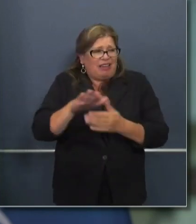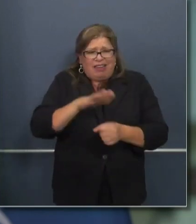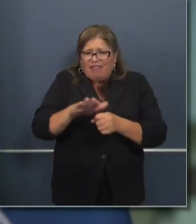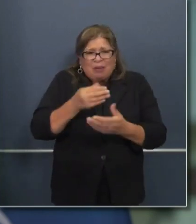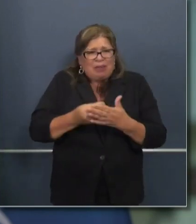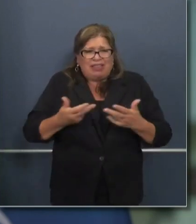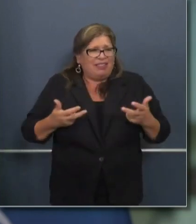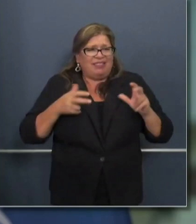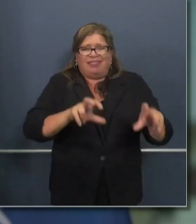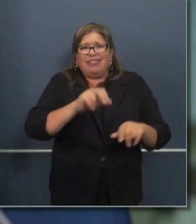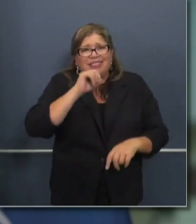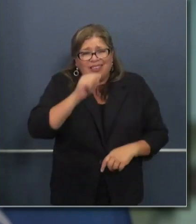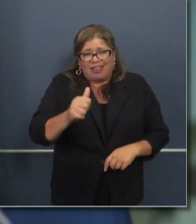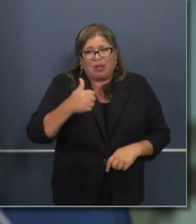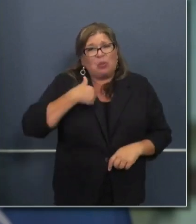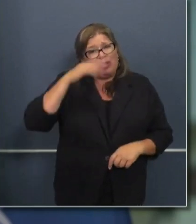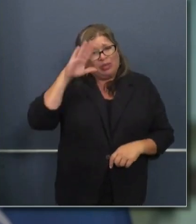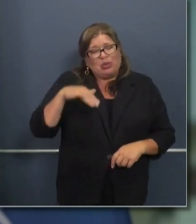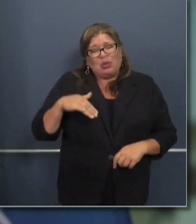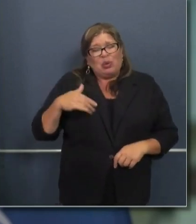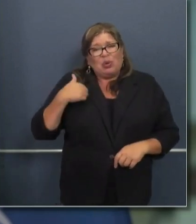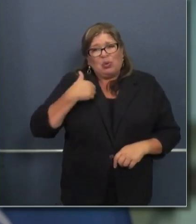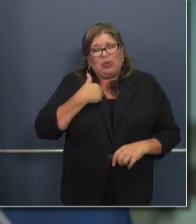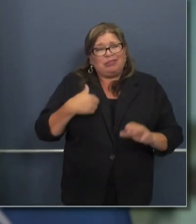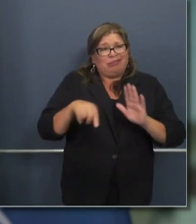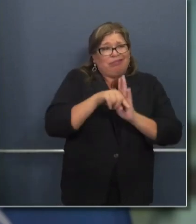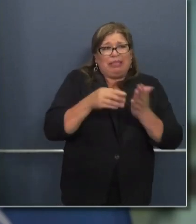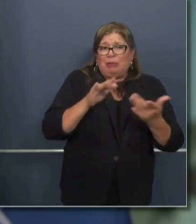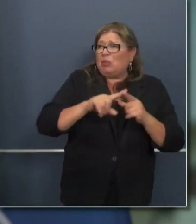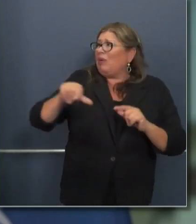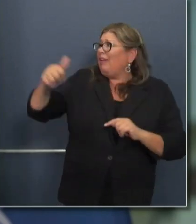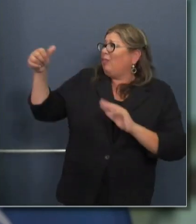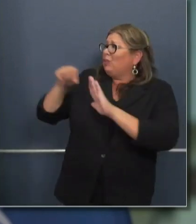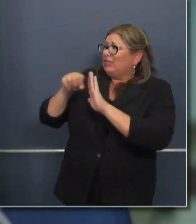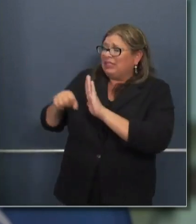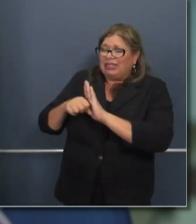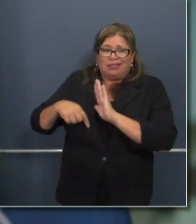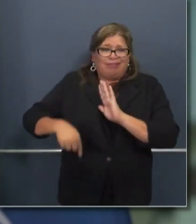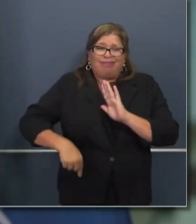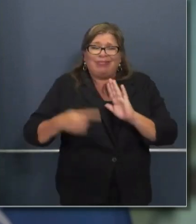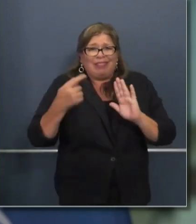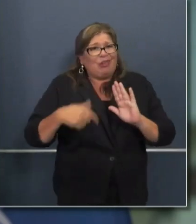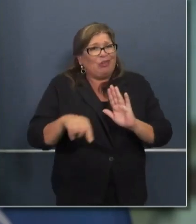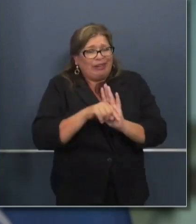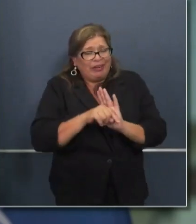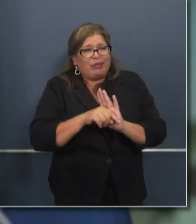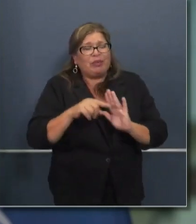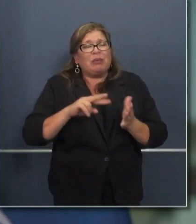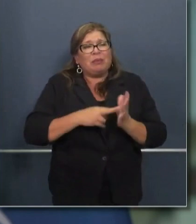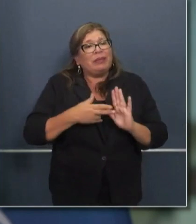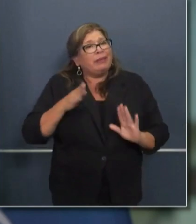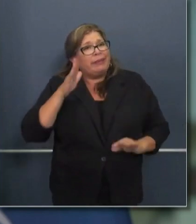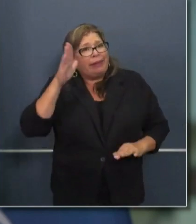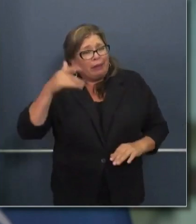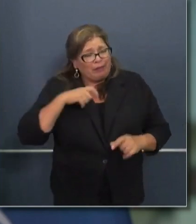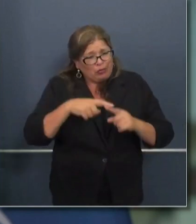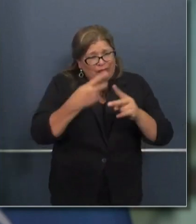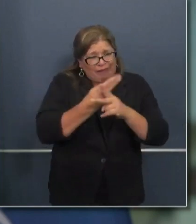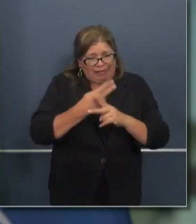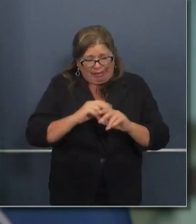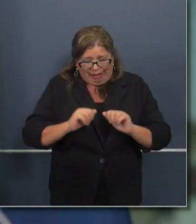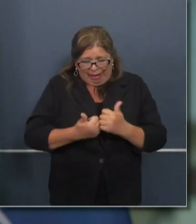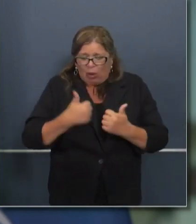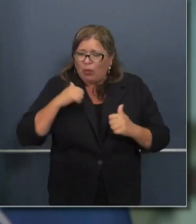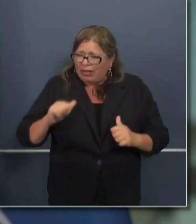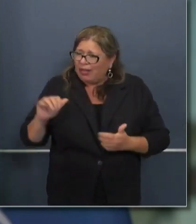very resourceful in the future to find additional capacity to make more investment, not